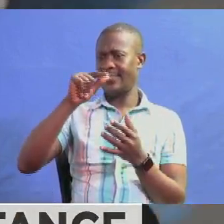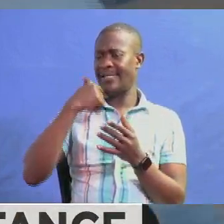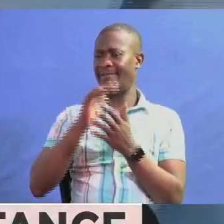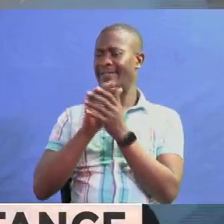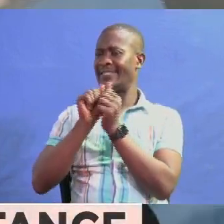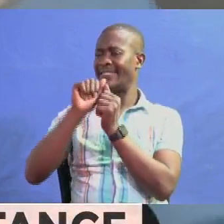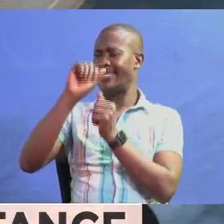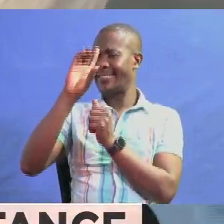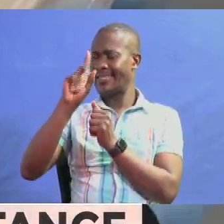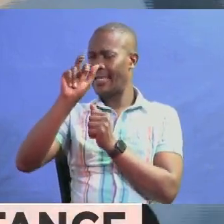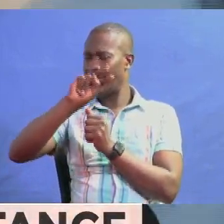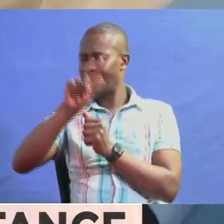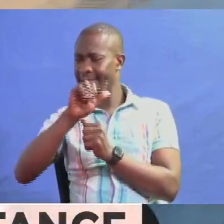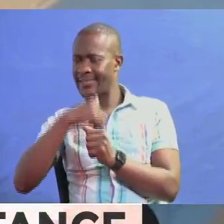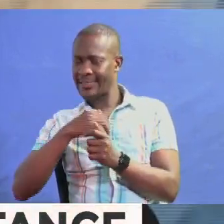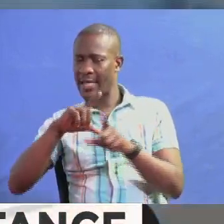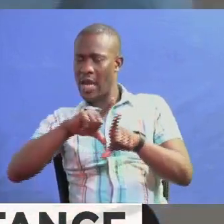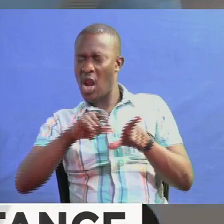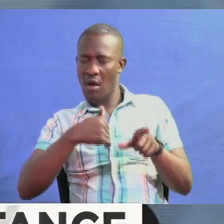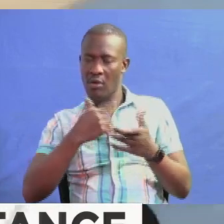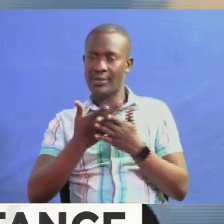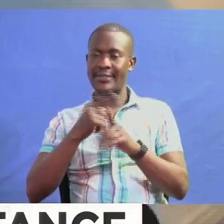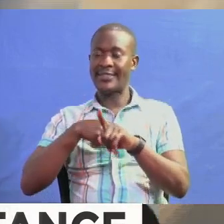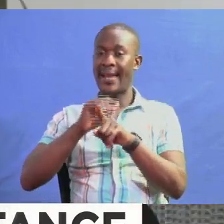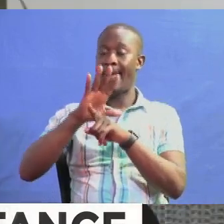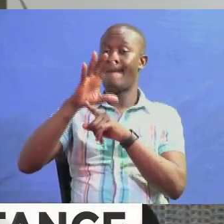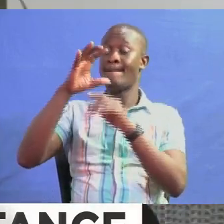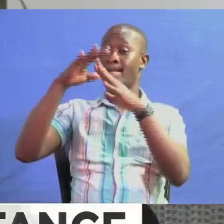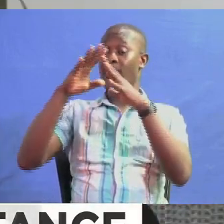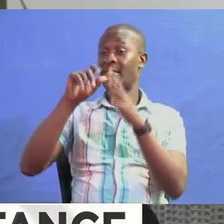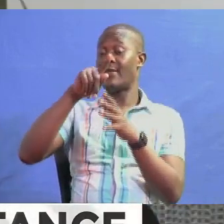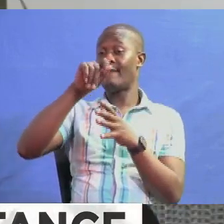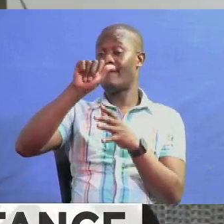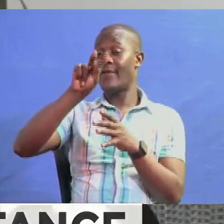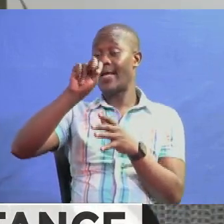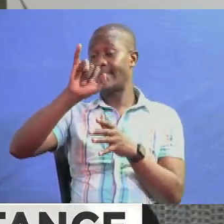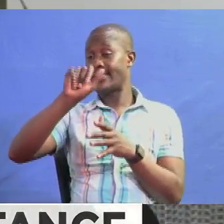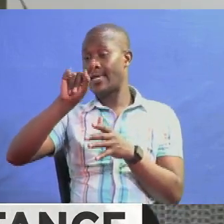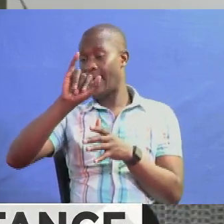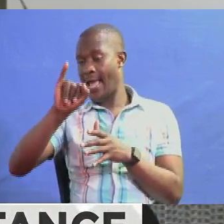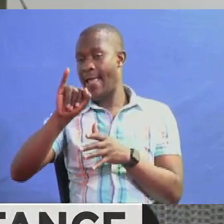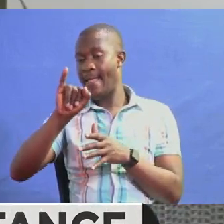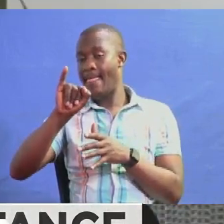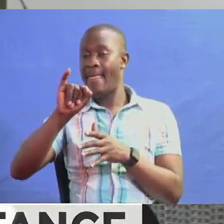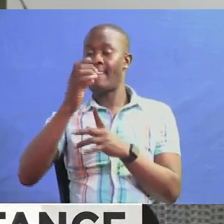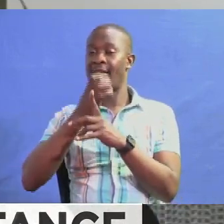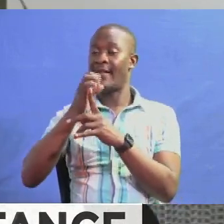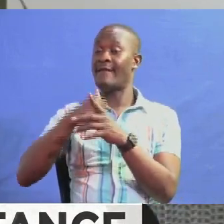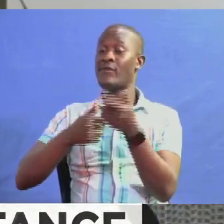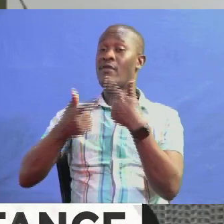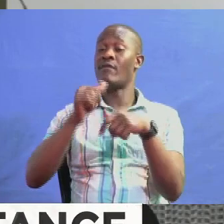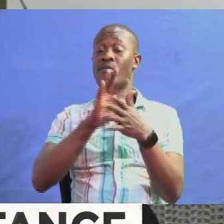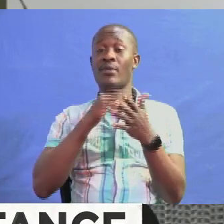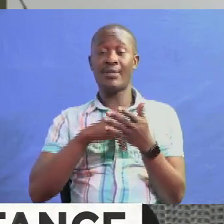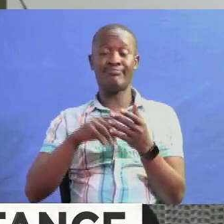dozens of small petri dishes that hold local, wild mushroom fungi. We culture these strains out of our environment and bring them into our